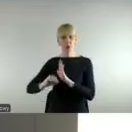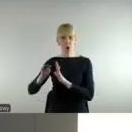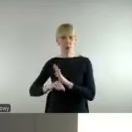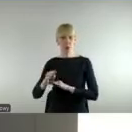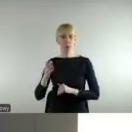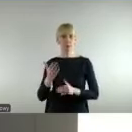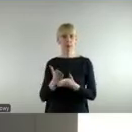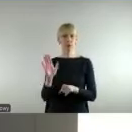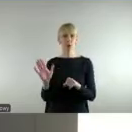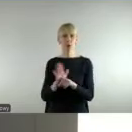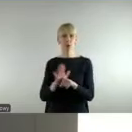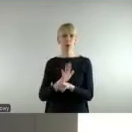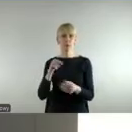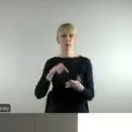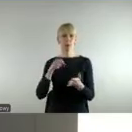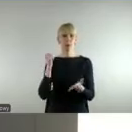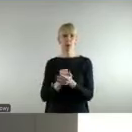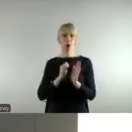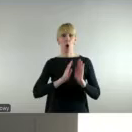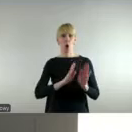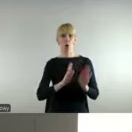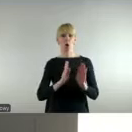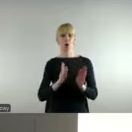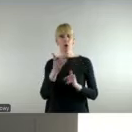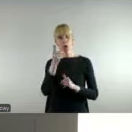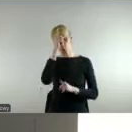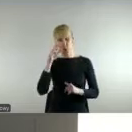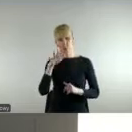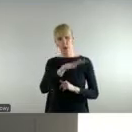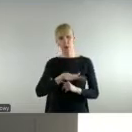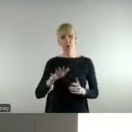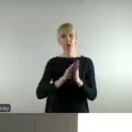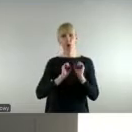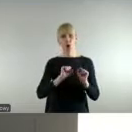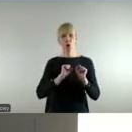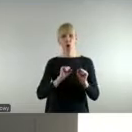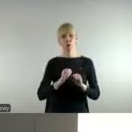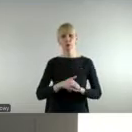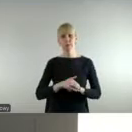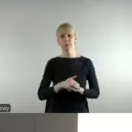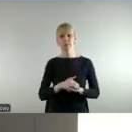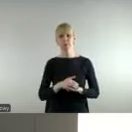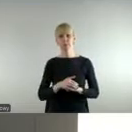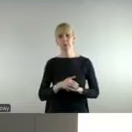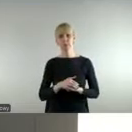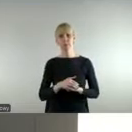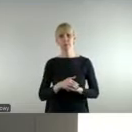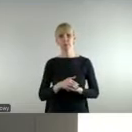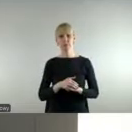adaptation of the program to the Civil Protection and Civil Defense Act, which will be possible when all the